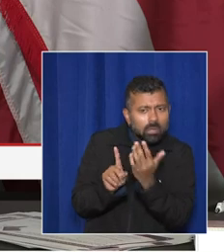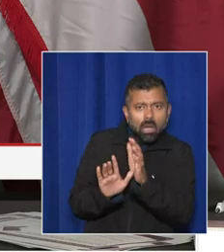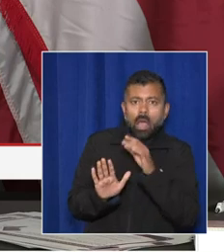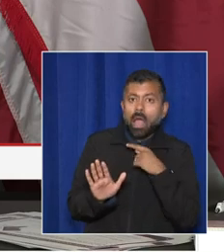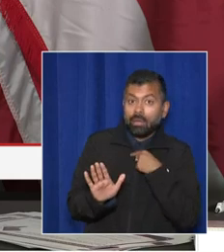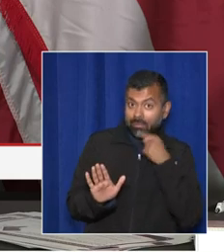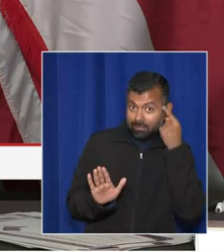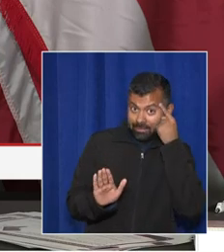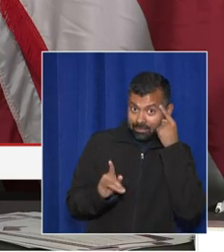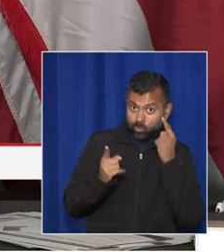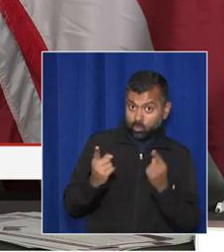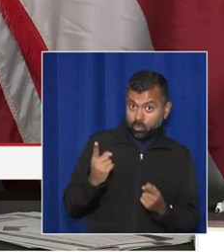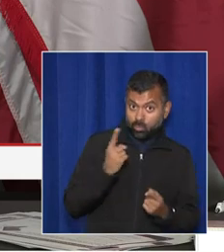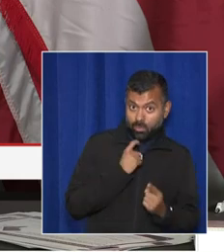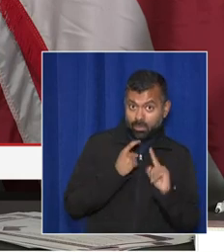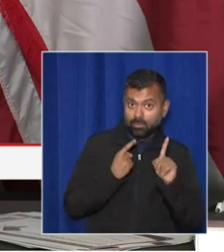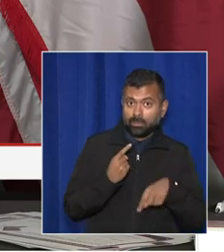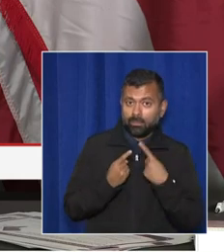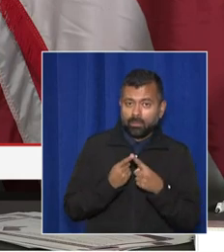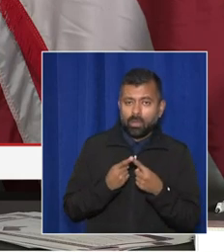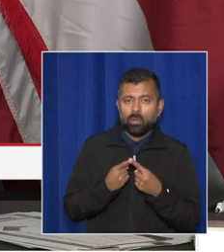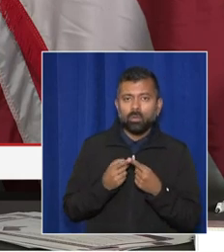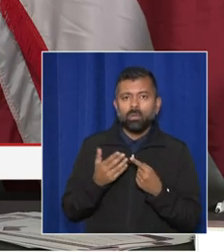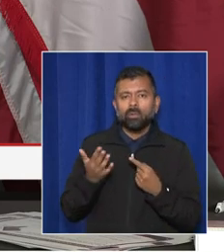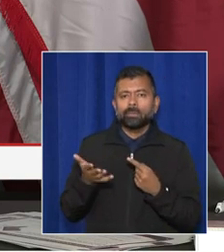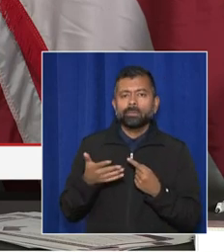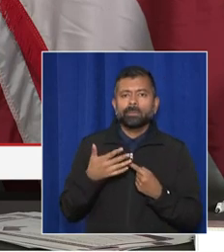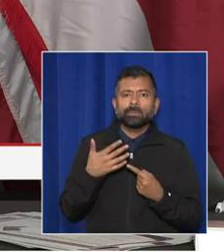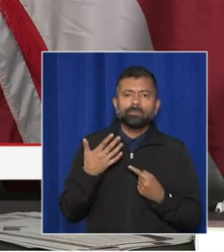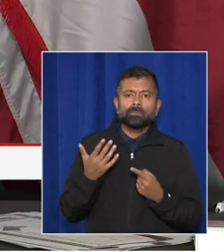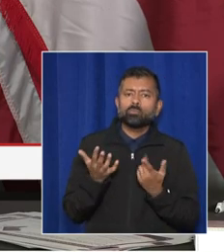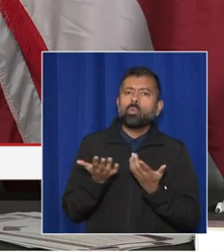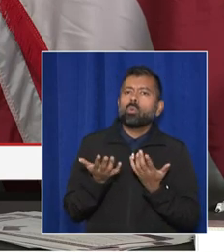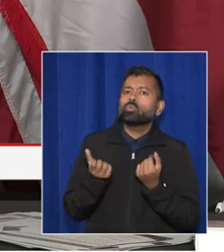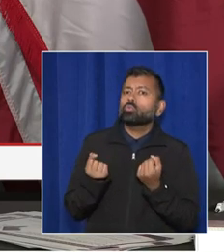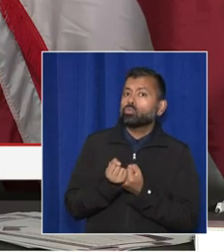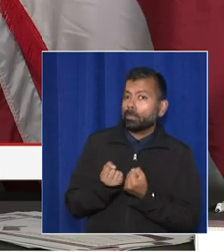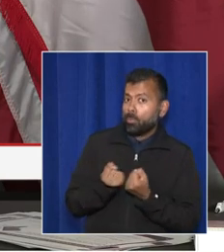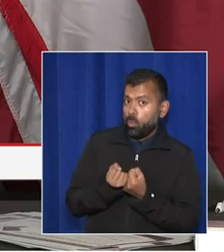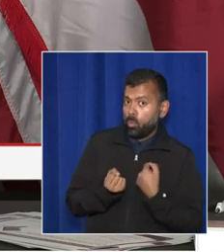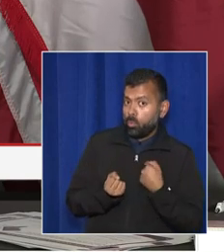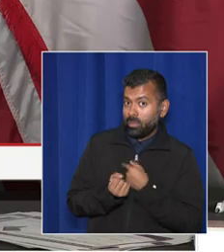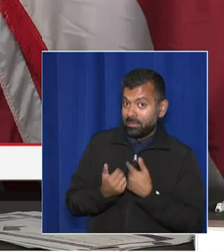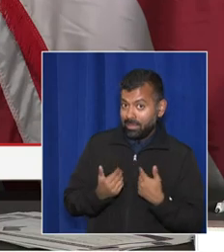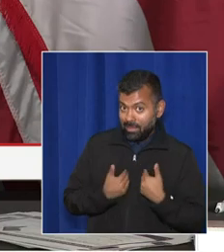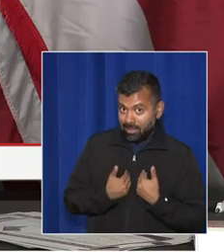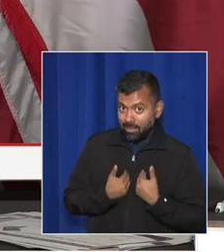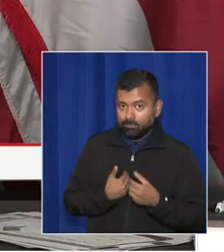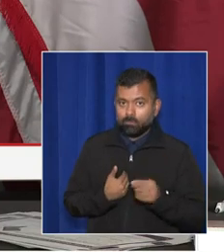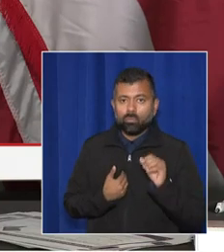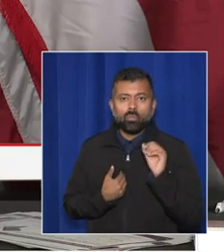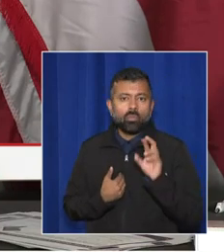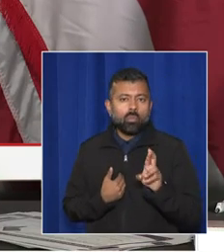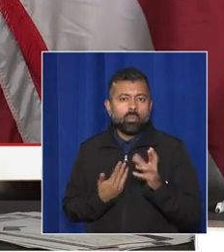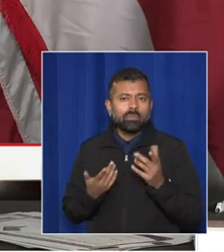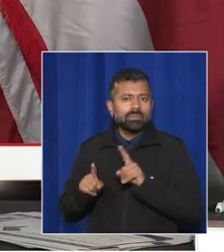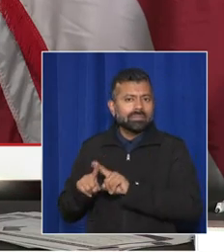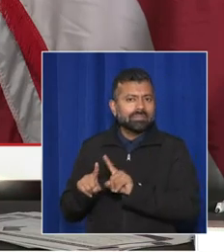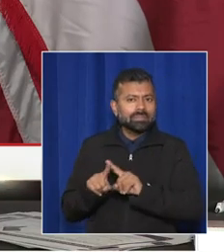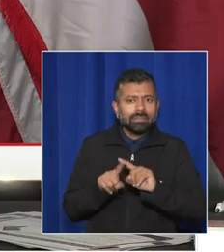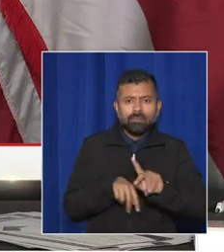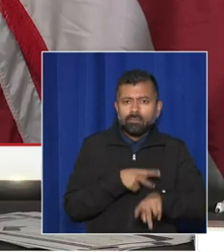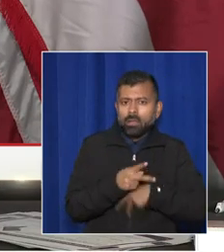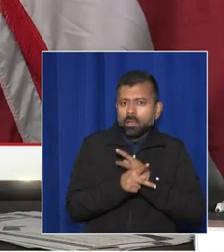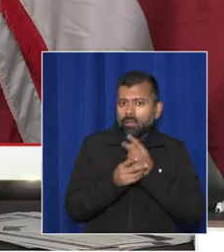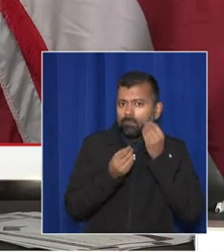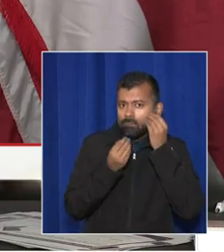asking about what supports we have in place or any insights related to the number